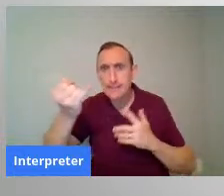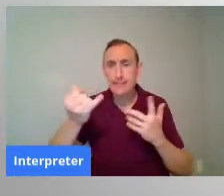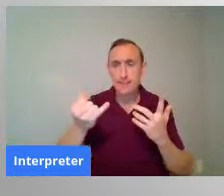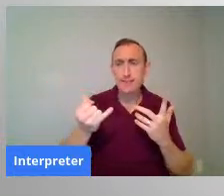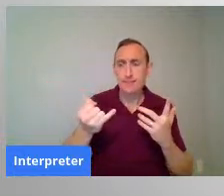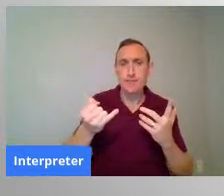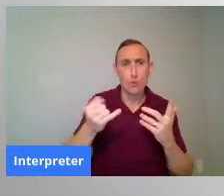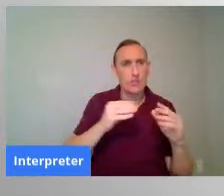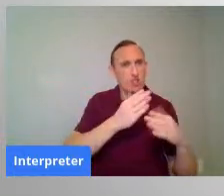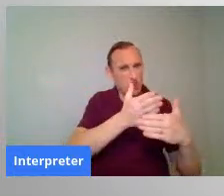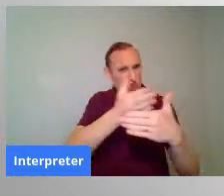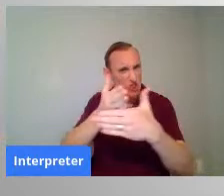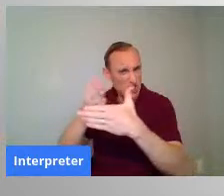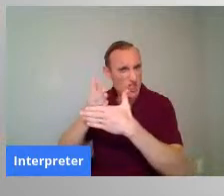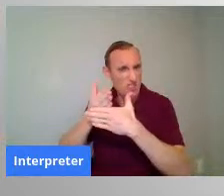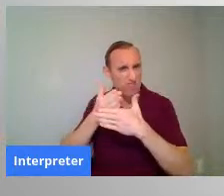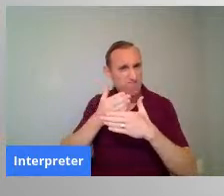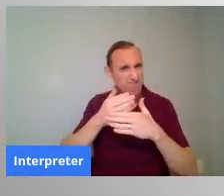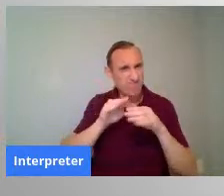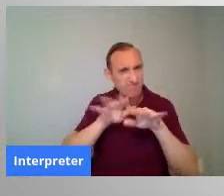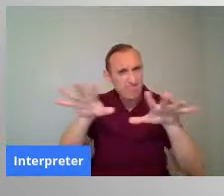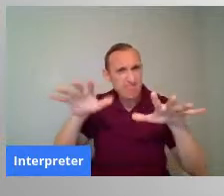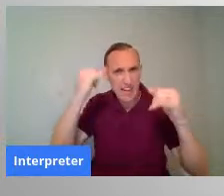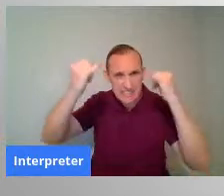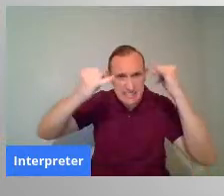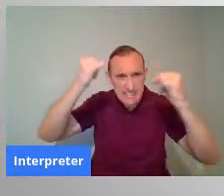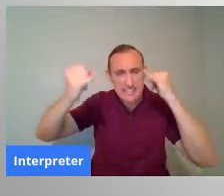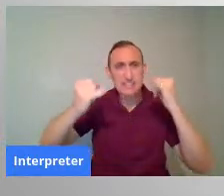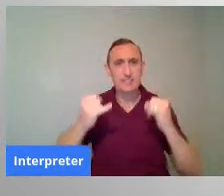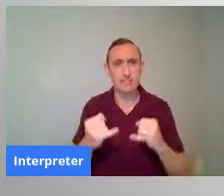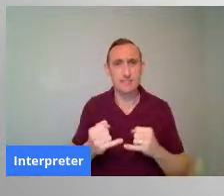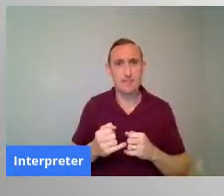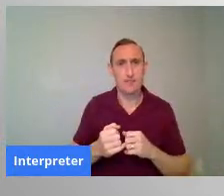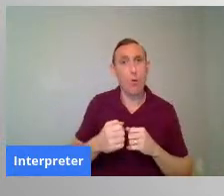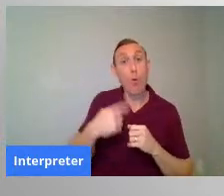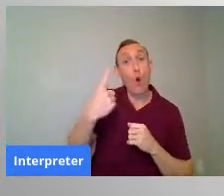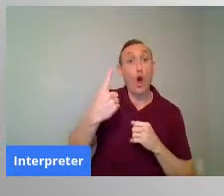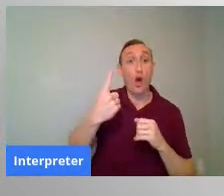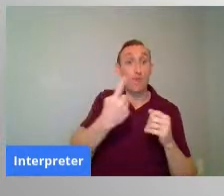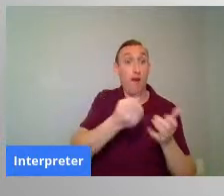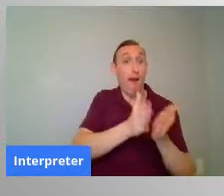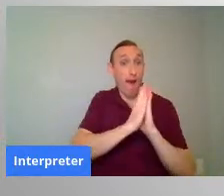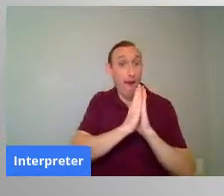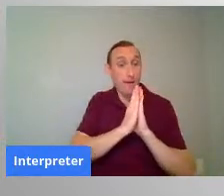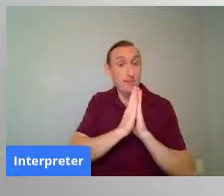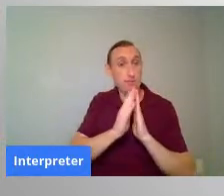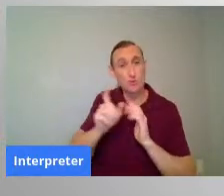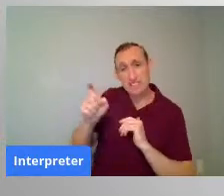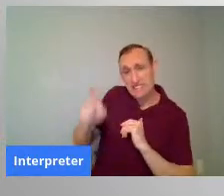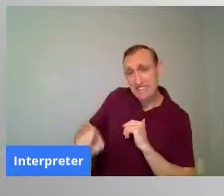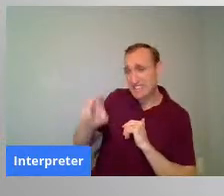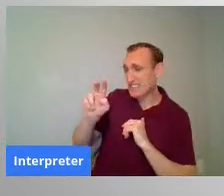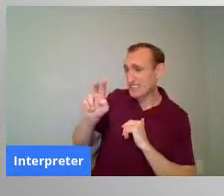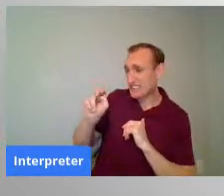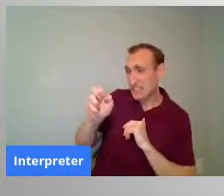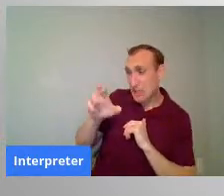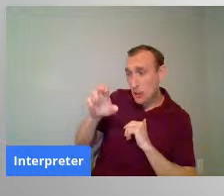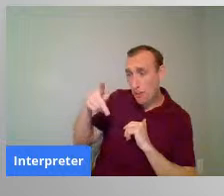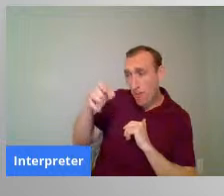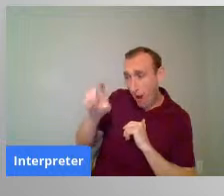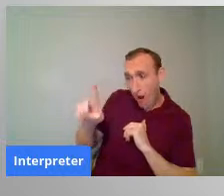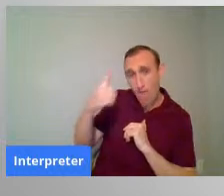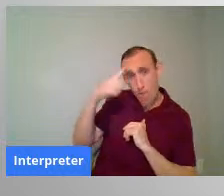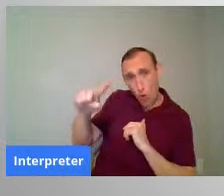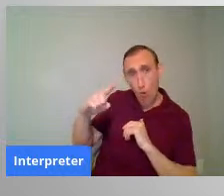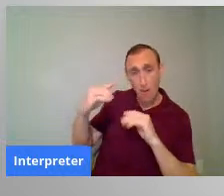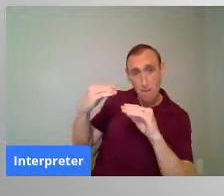to have Nearpod to teach our math lesson. And I was able to buy Nearpod for all of our middle schools once I brought that